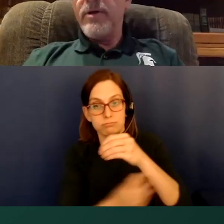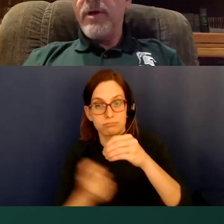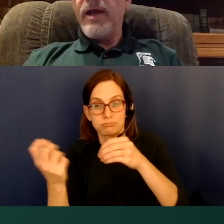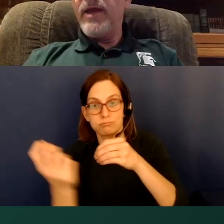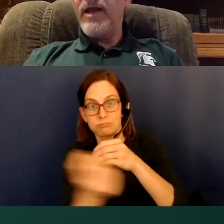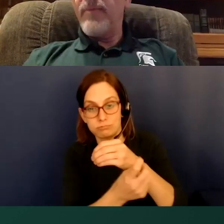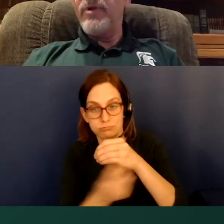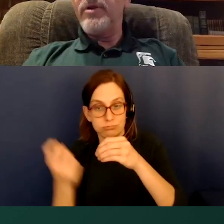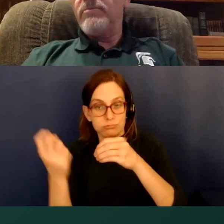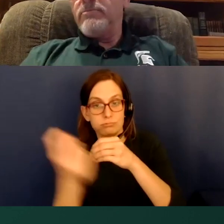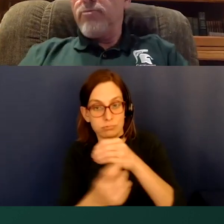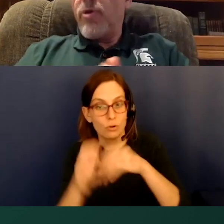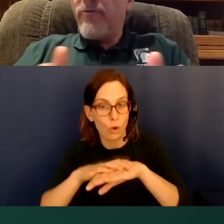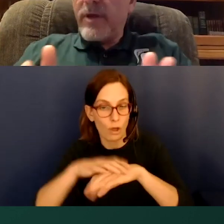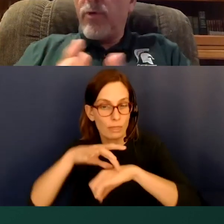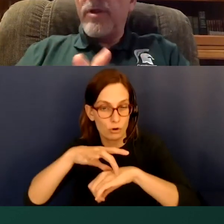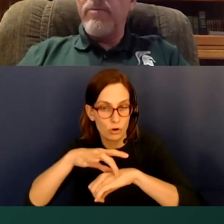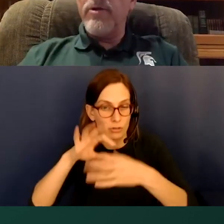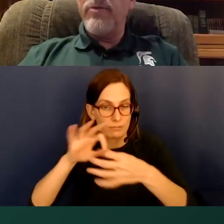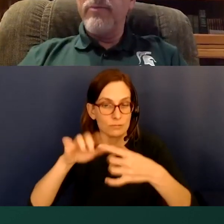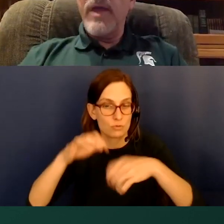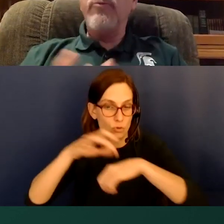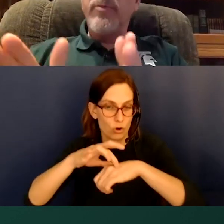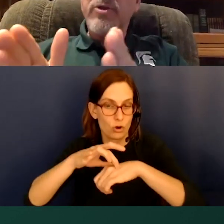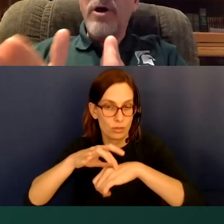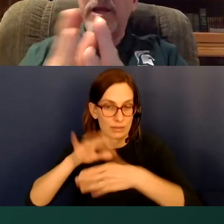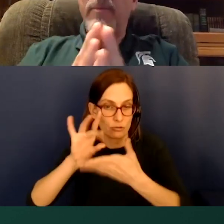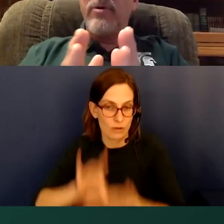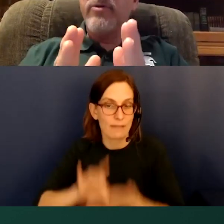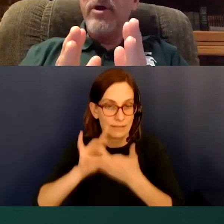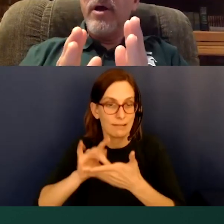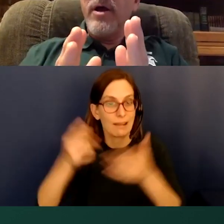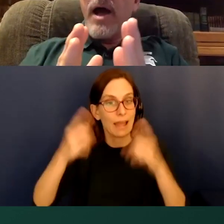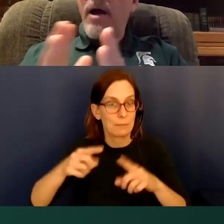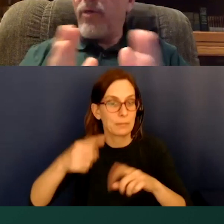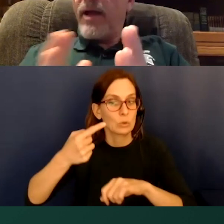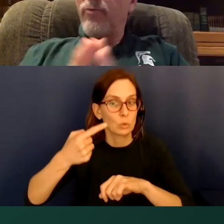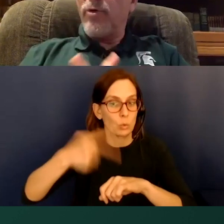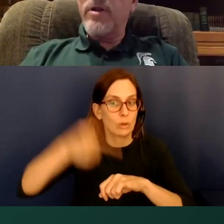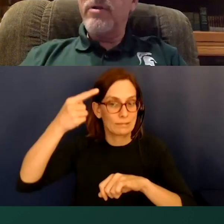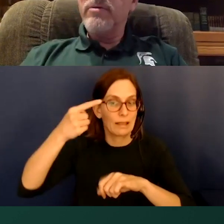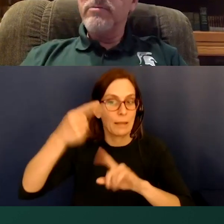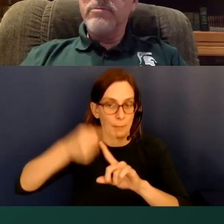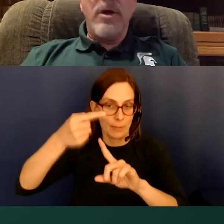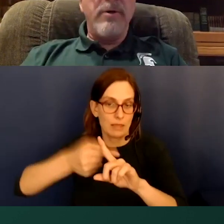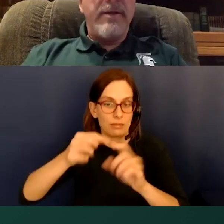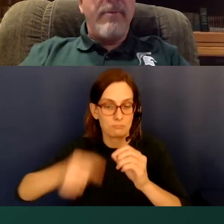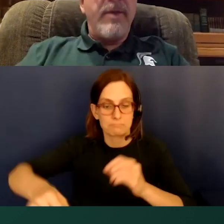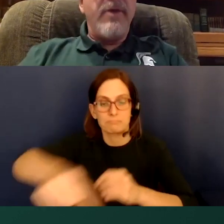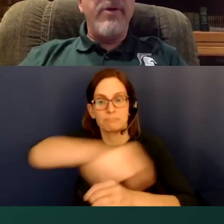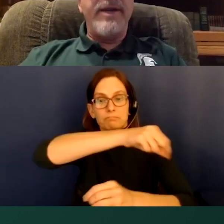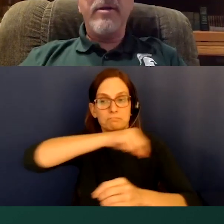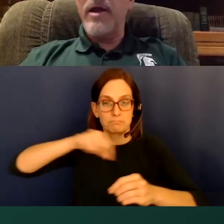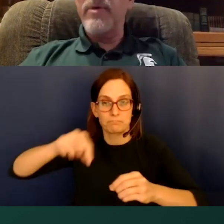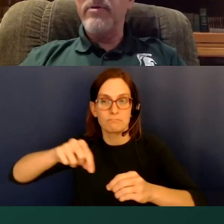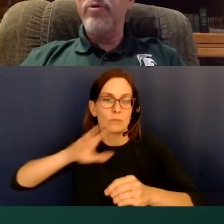gravity, and that happens roughly once a month. And we'll be talking about how that works. That might be